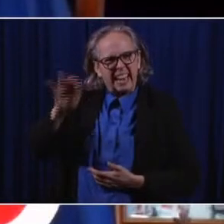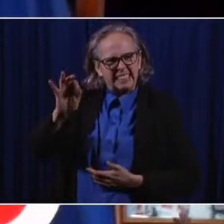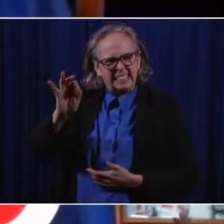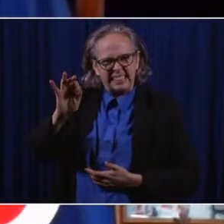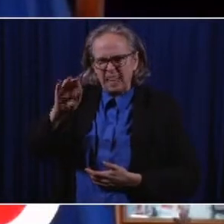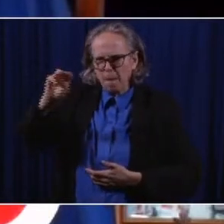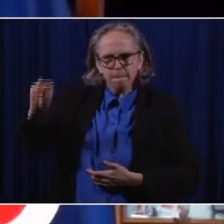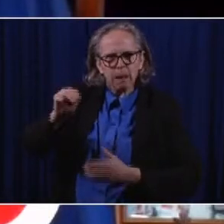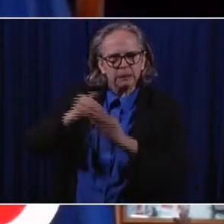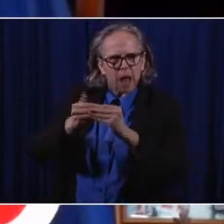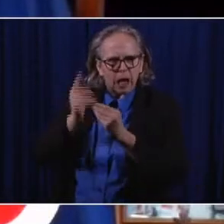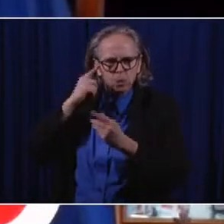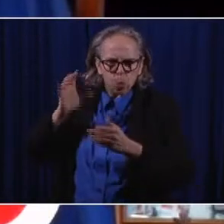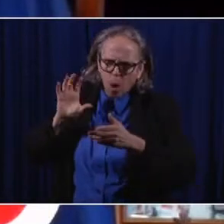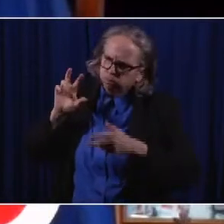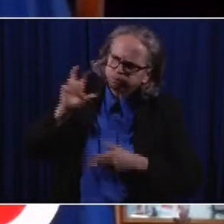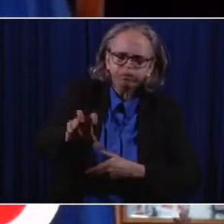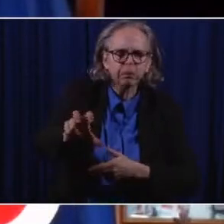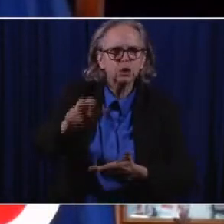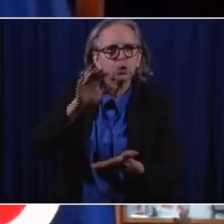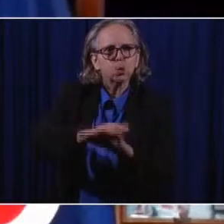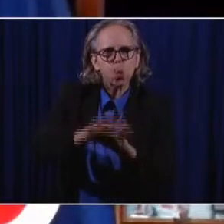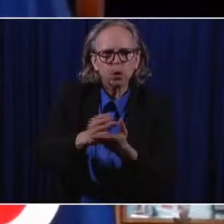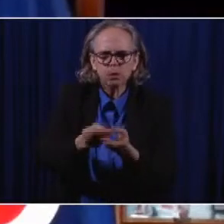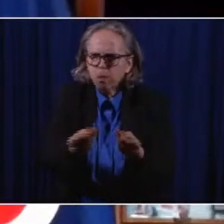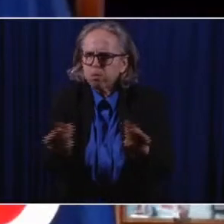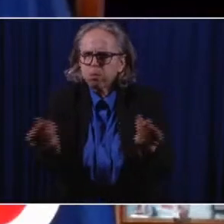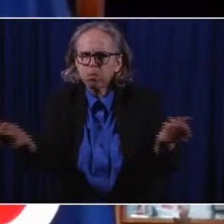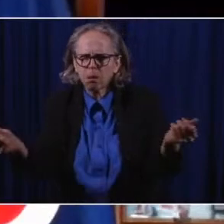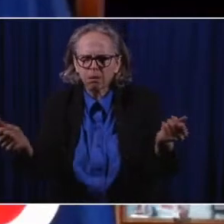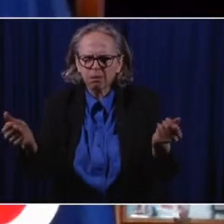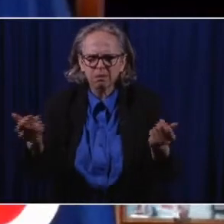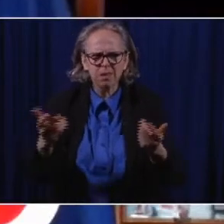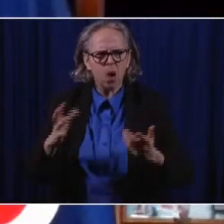difficult time as they try to account for